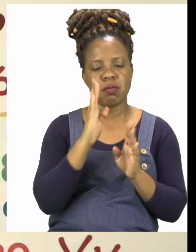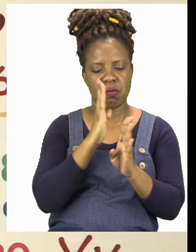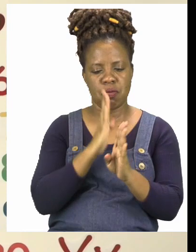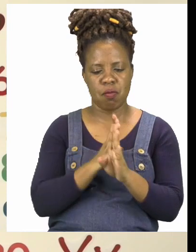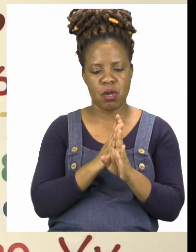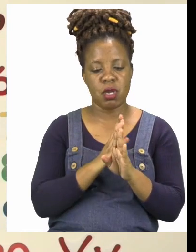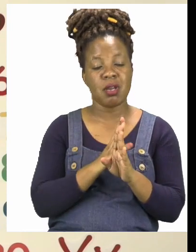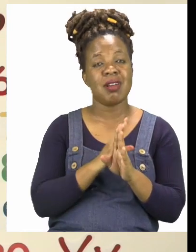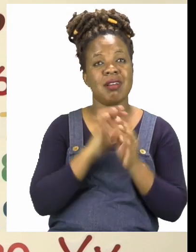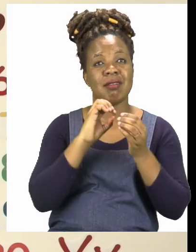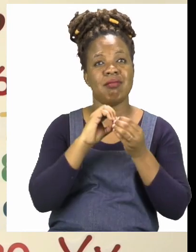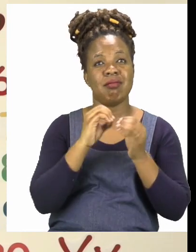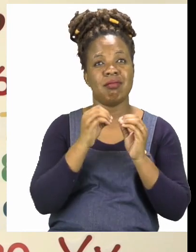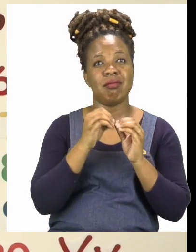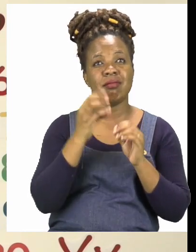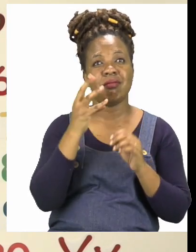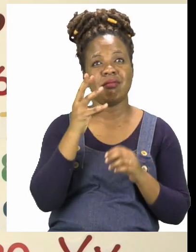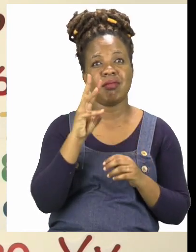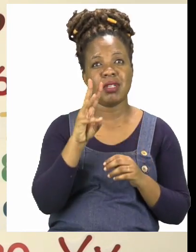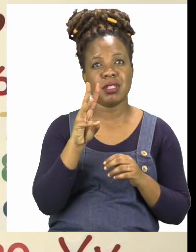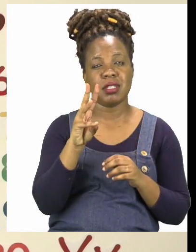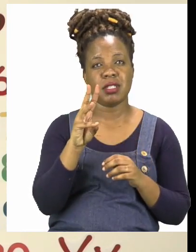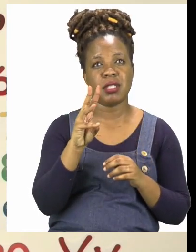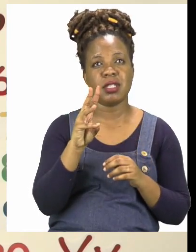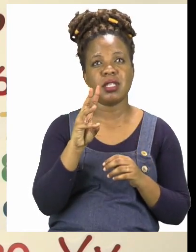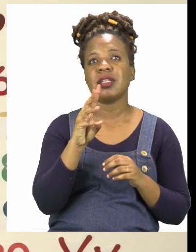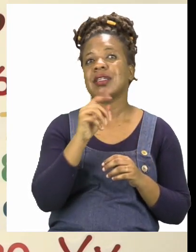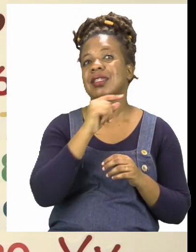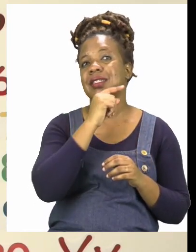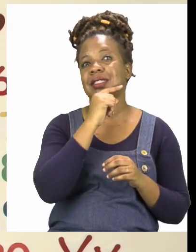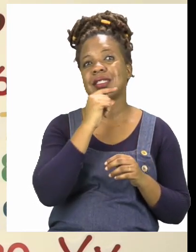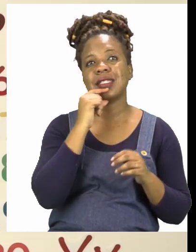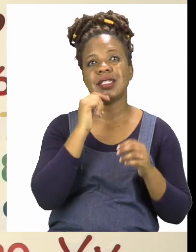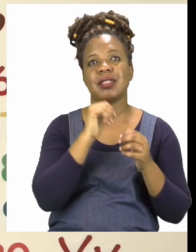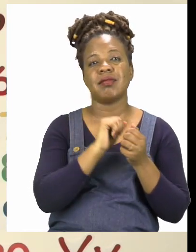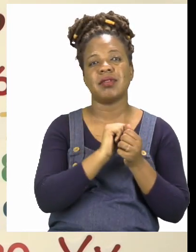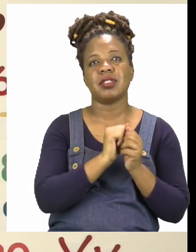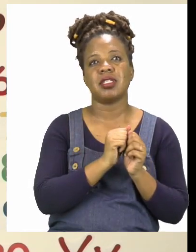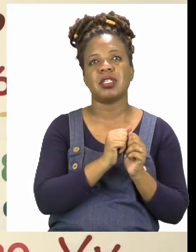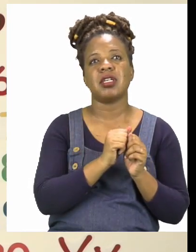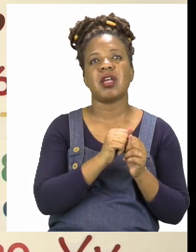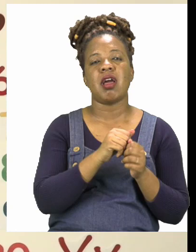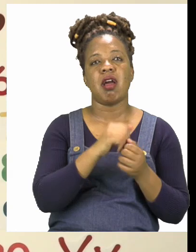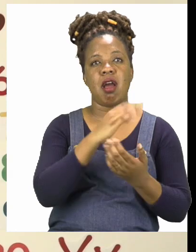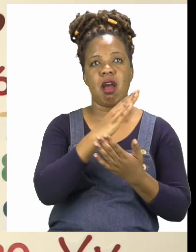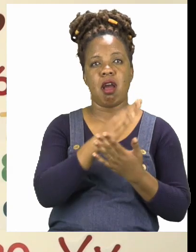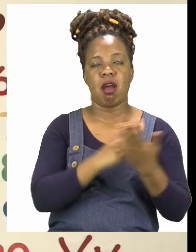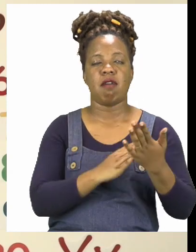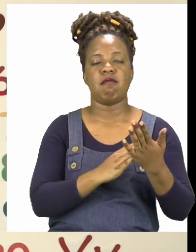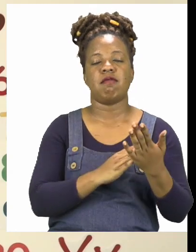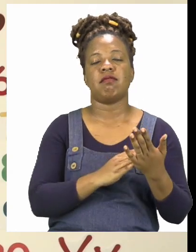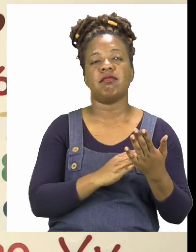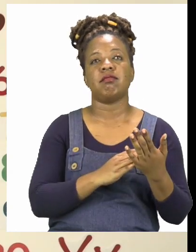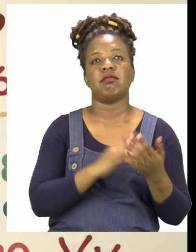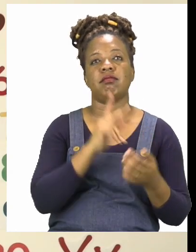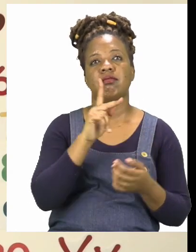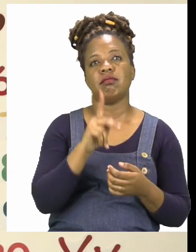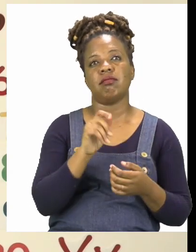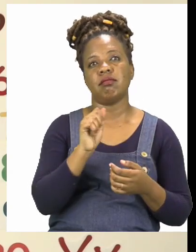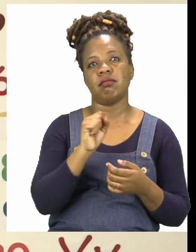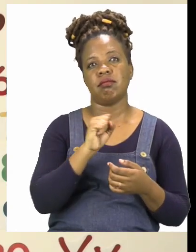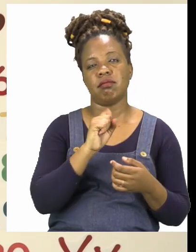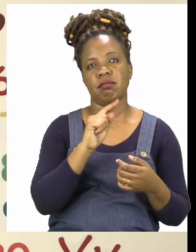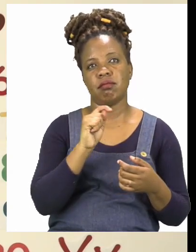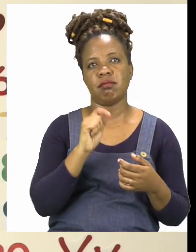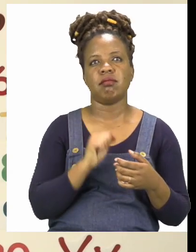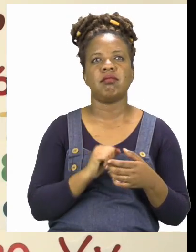called half past. So, if our minute hand were to now go all the way down to